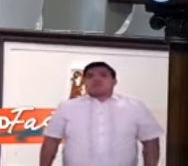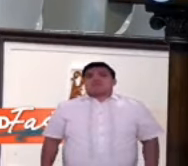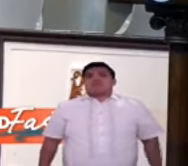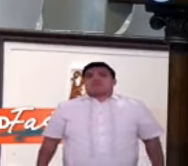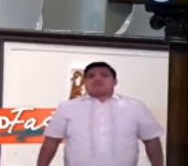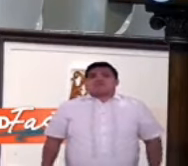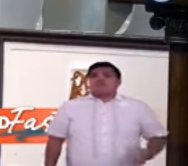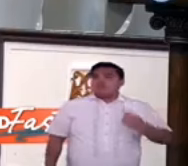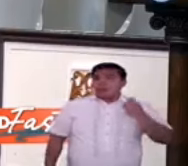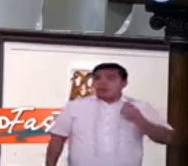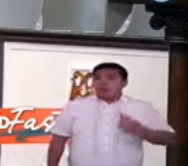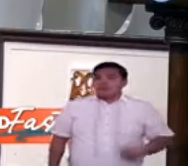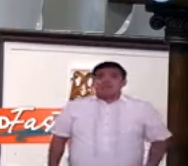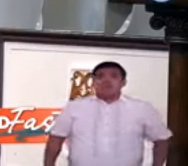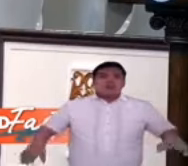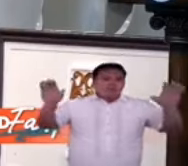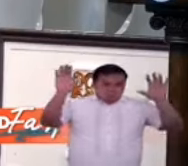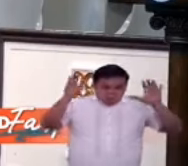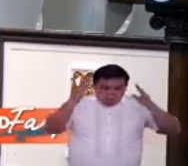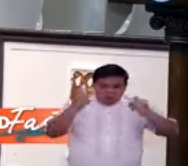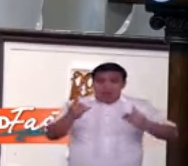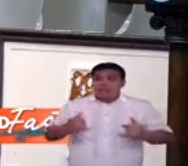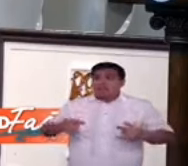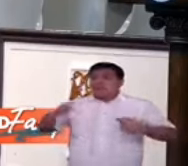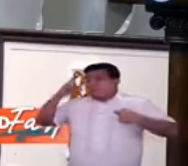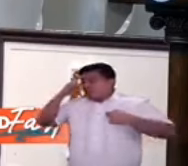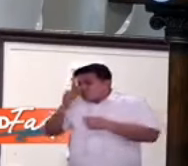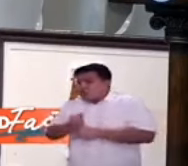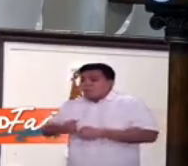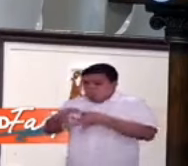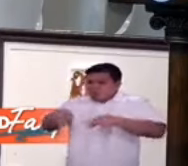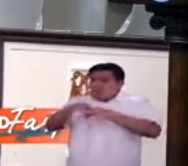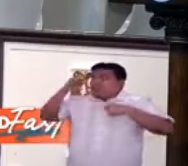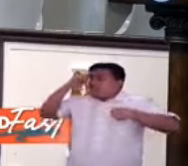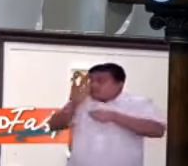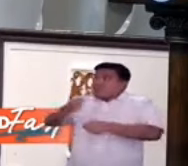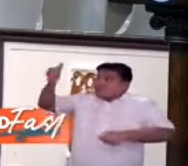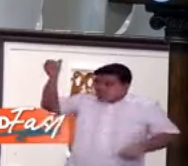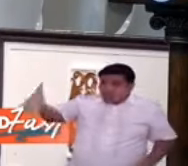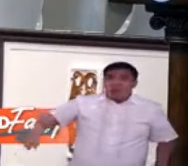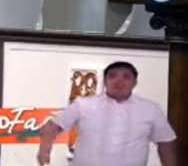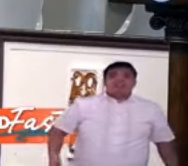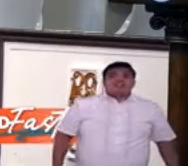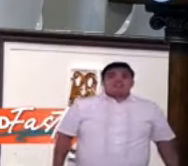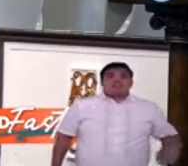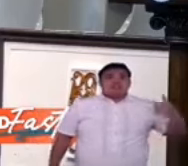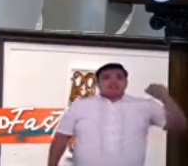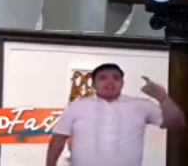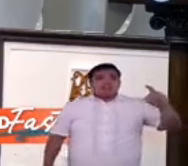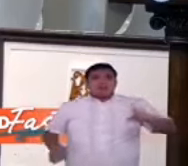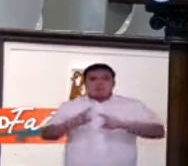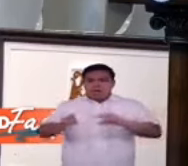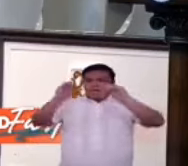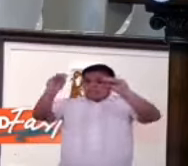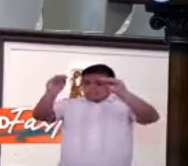sa exploitation. Why? Because their trust factor, God intended it that way. If you are a